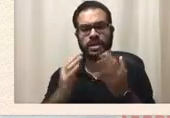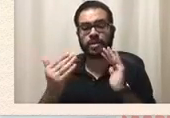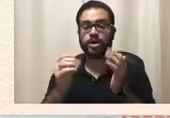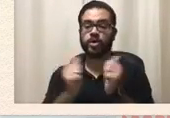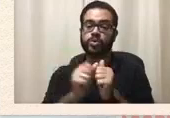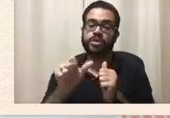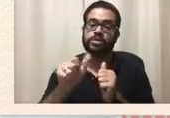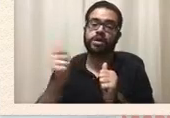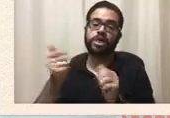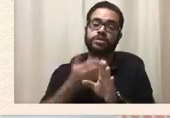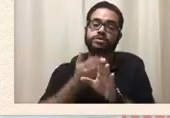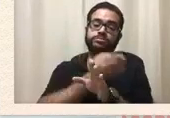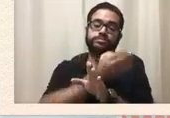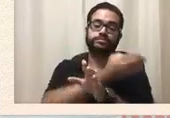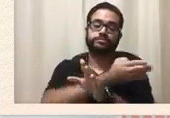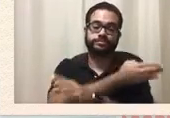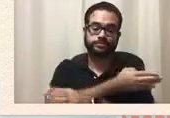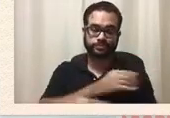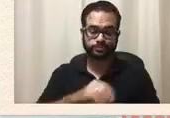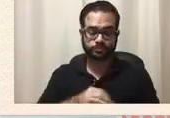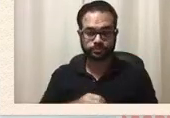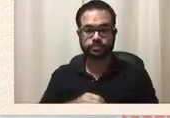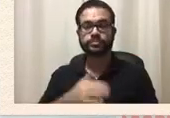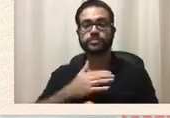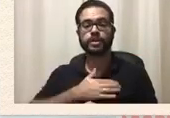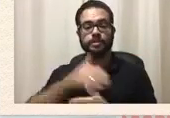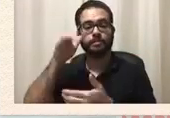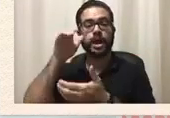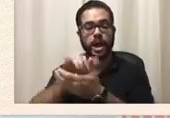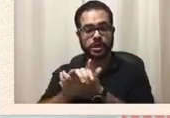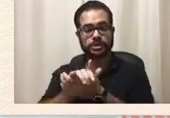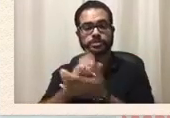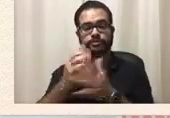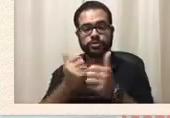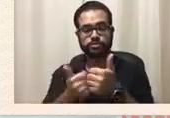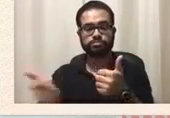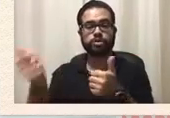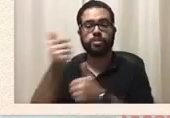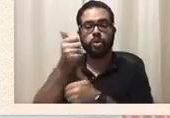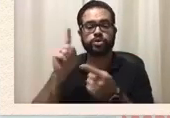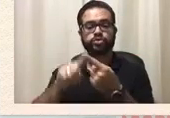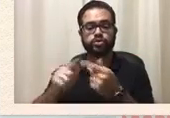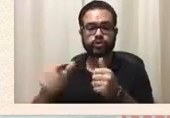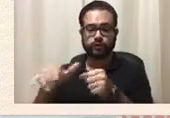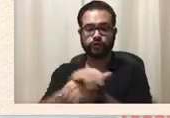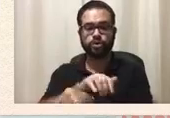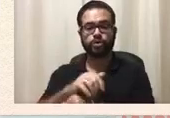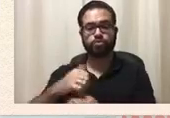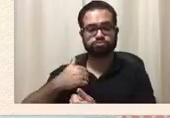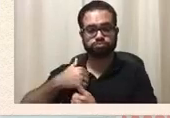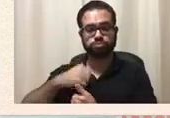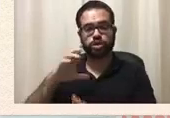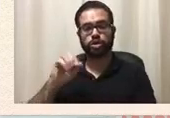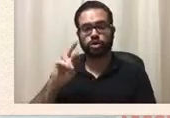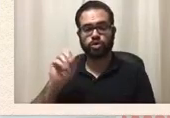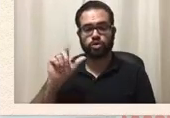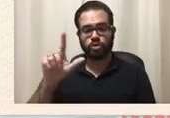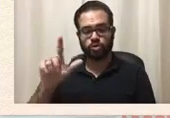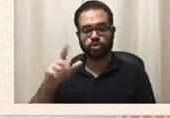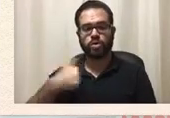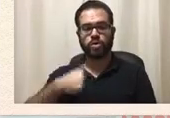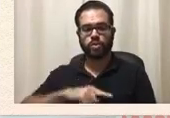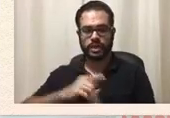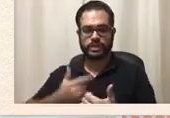My husband was promoted to full colonel, and we were stationed at Fort Campbell, Kentucky. JR